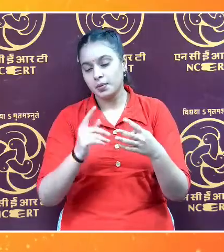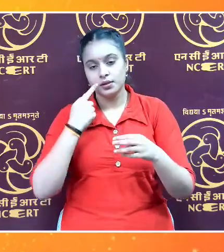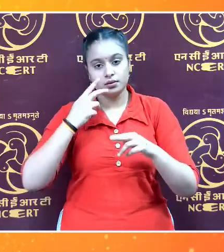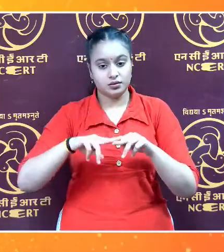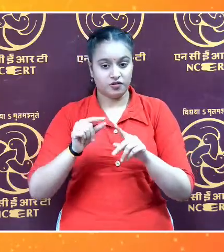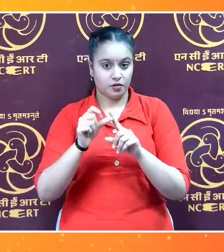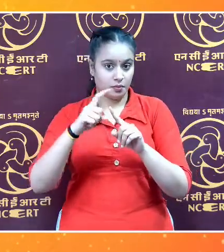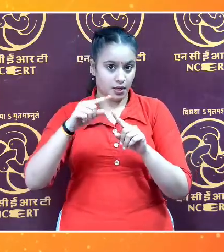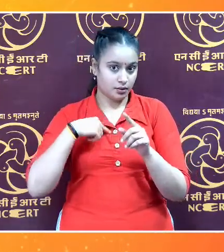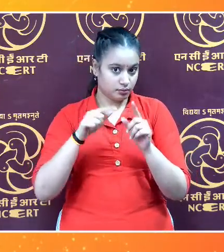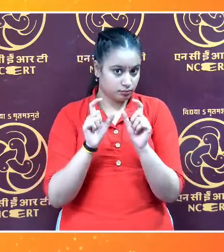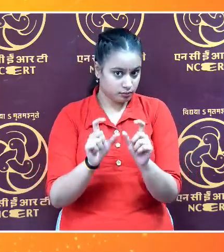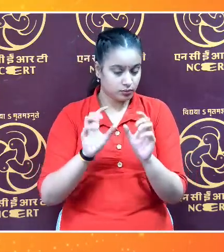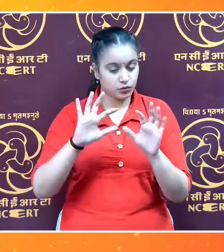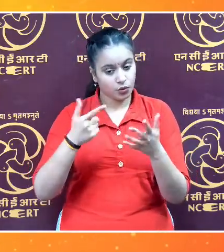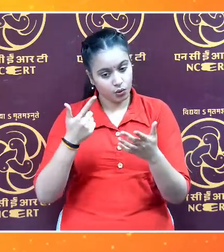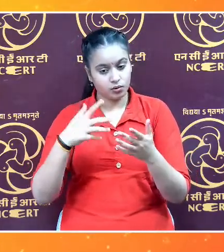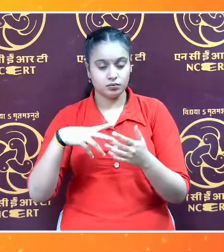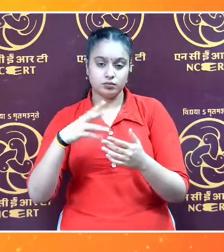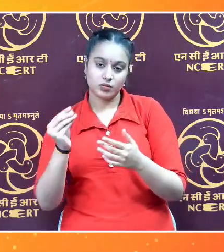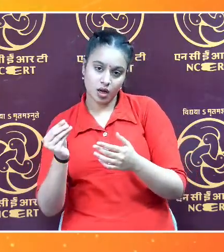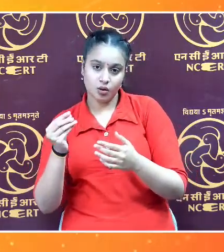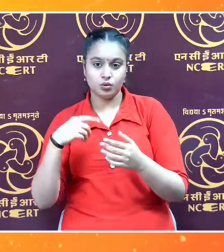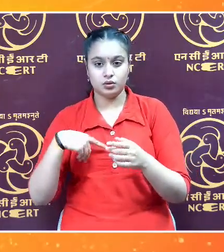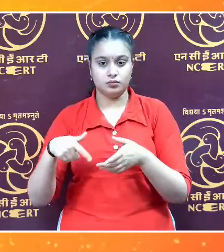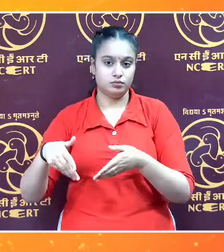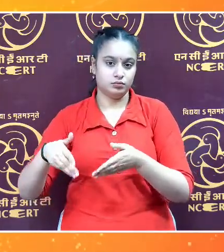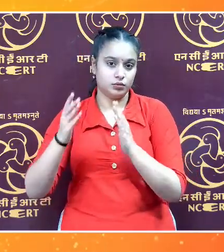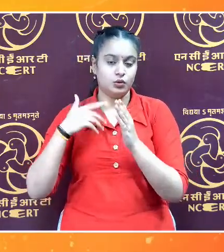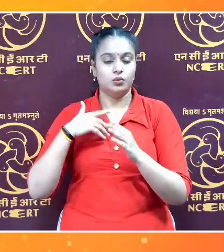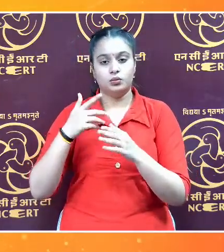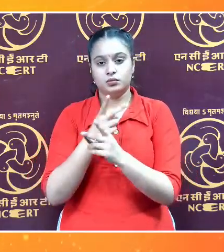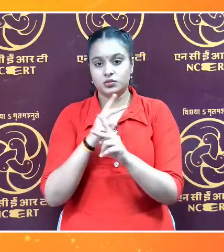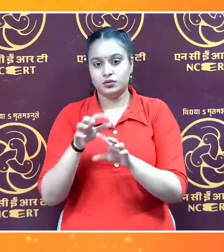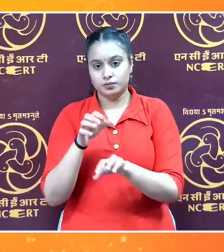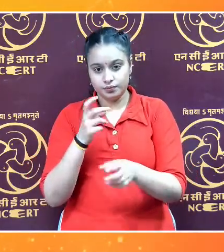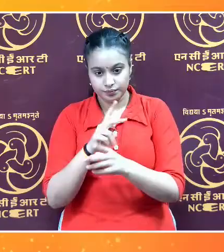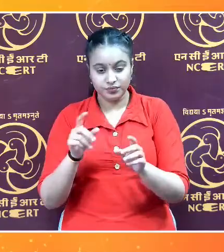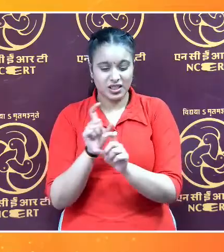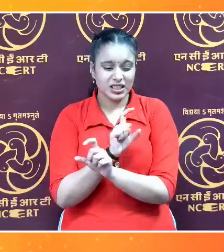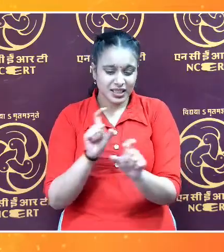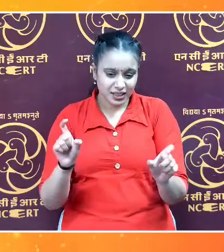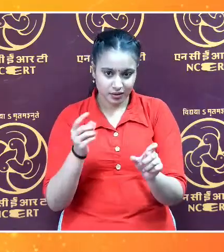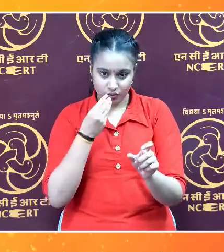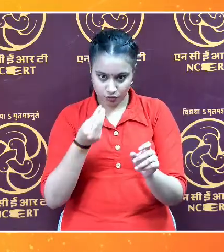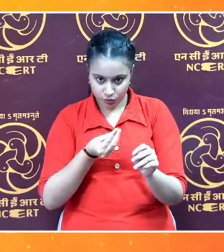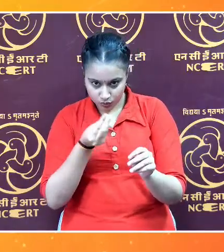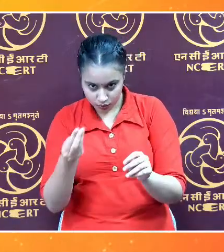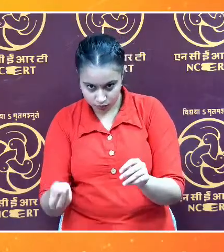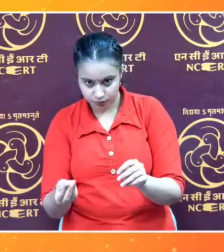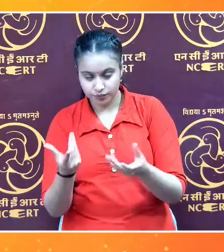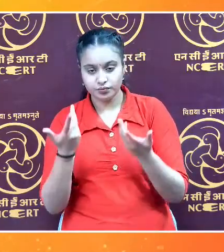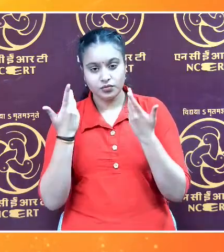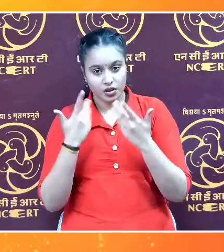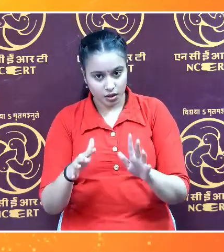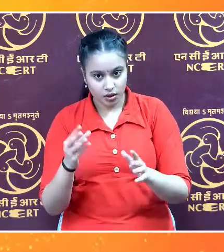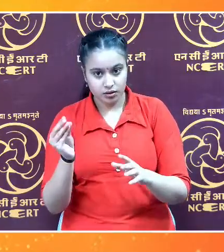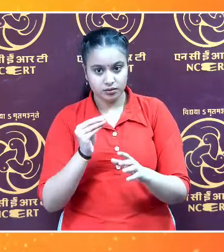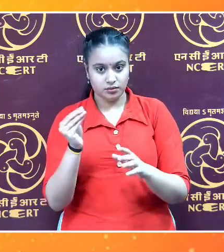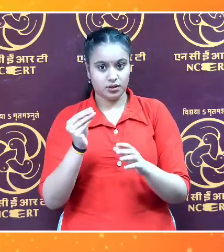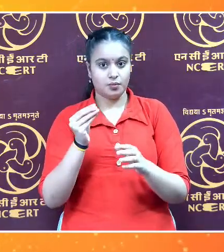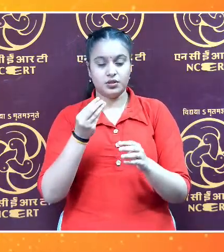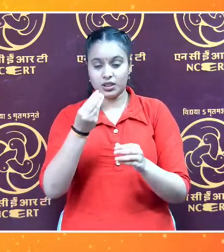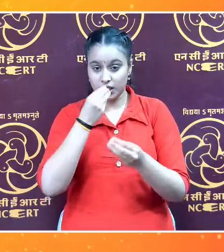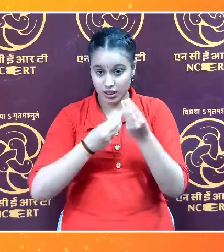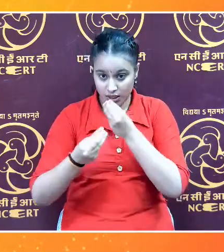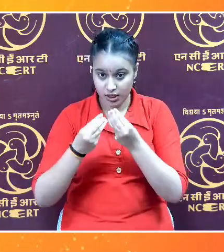pet or even the stray animals. Provide them clean food, something to eat, something to drink. Yes,